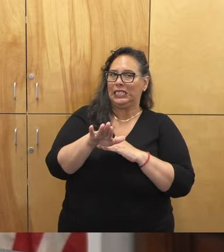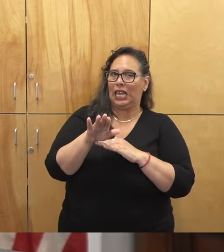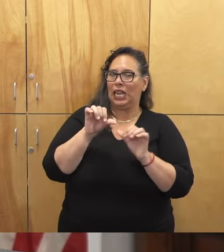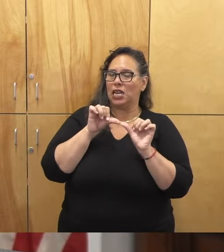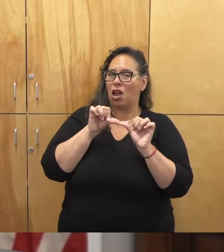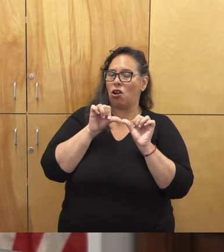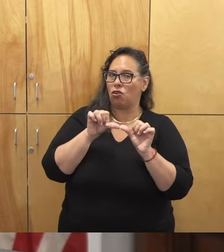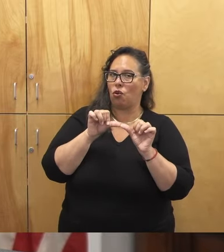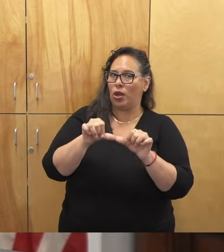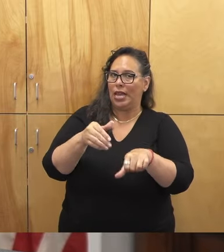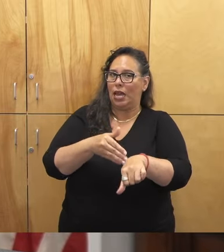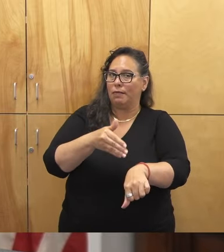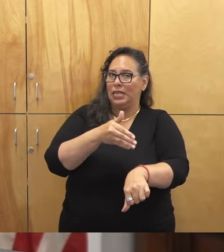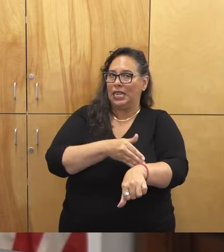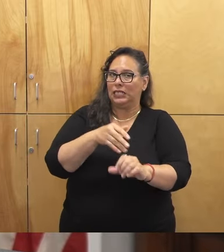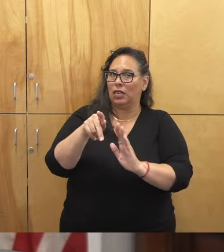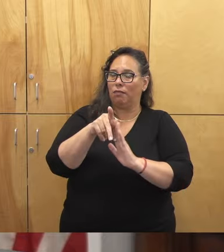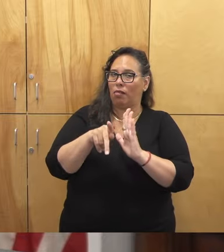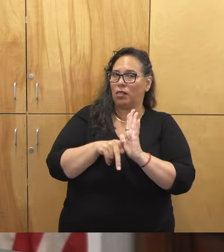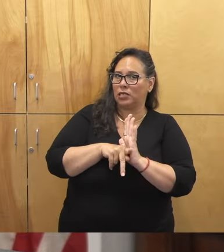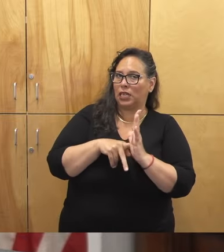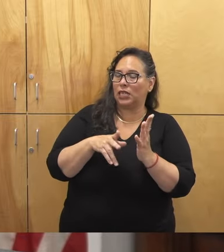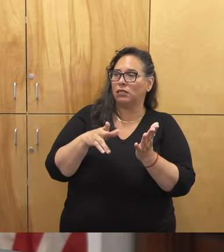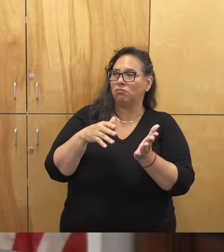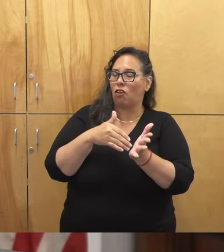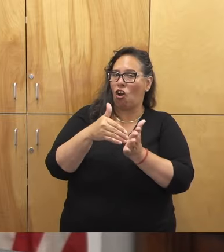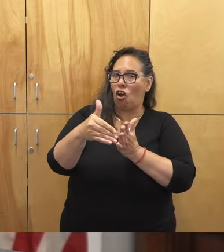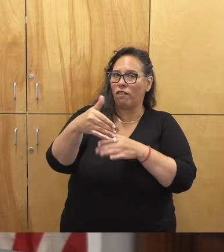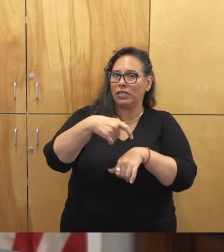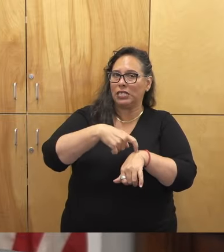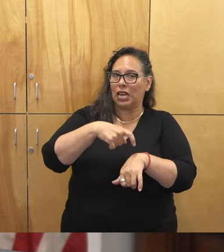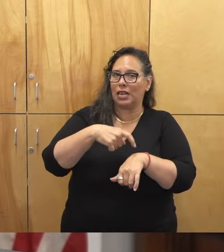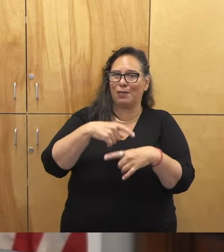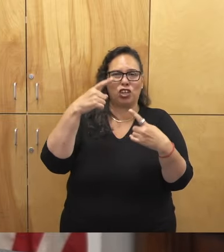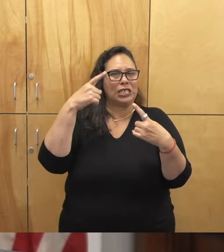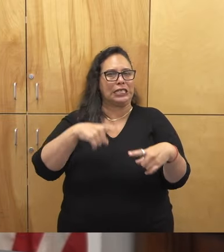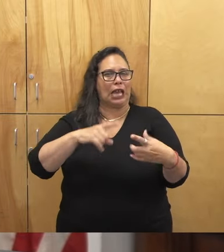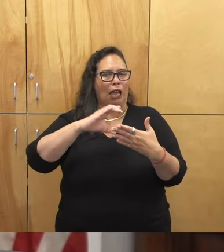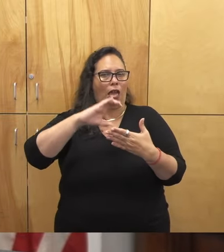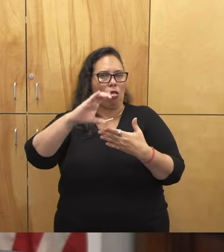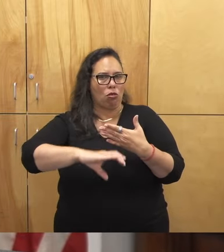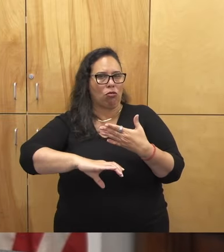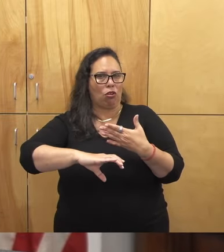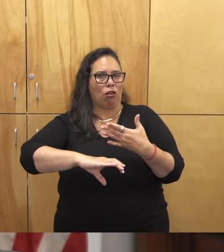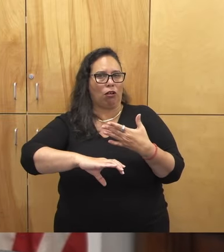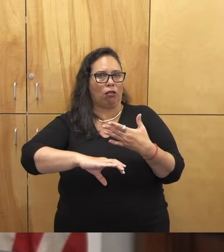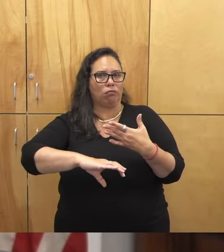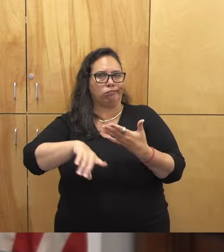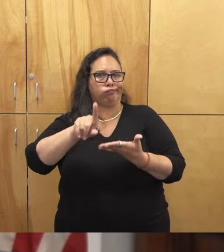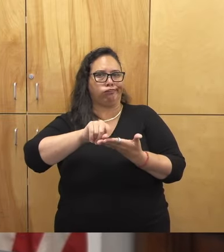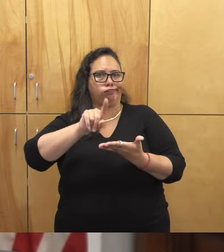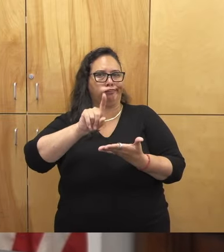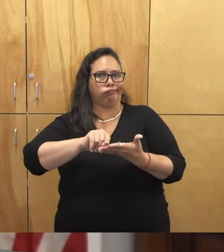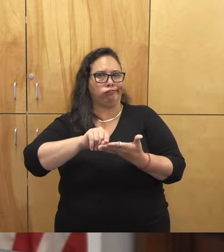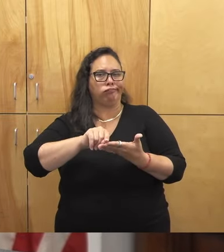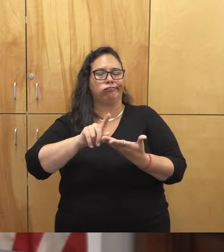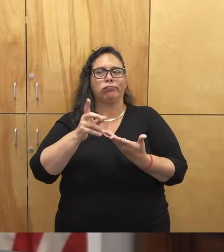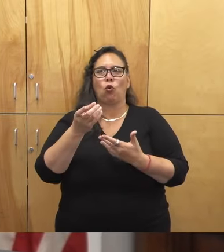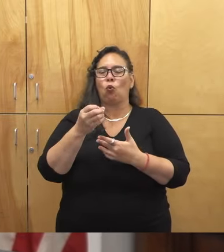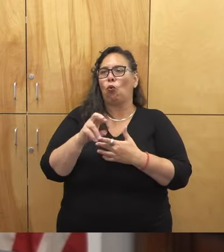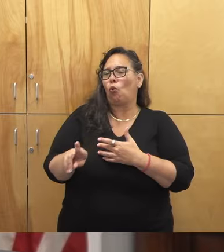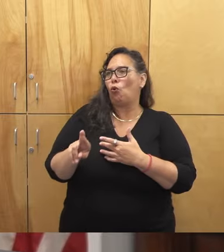ongoing updates on policies. Oftentimes they're in our consent calendar, in our superintendent's advisory